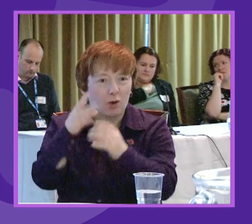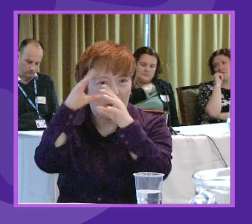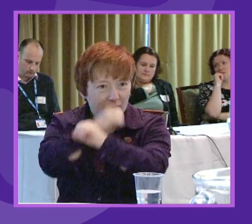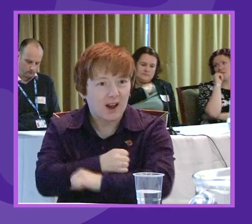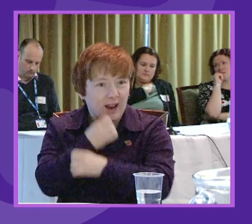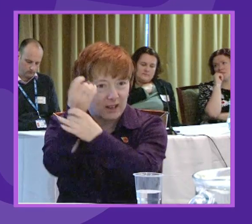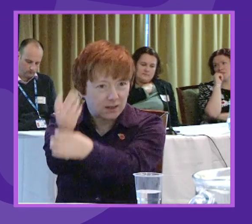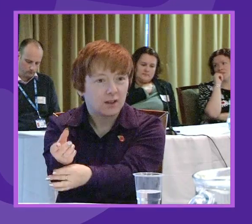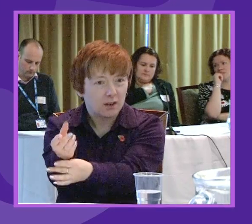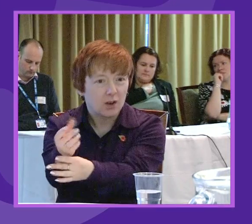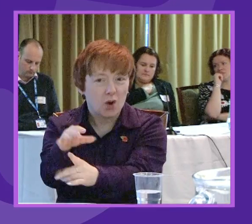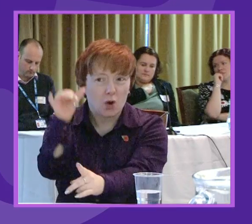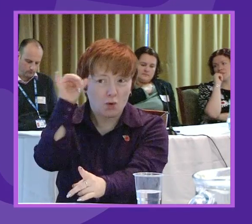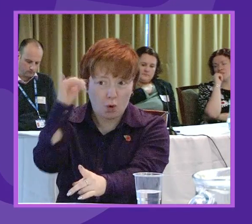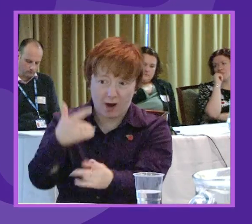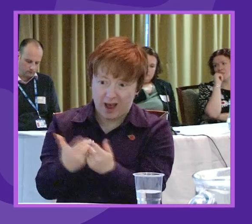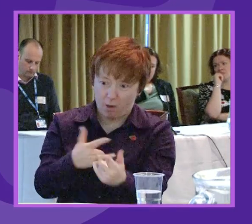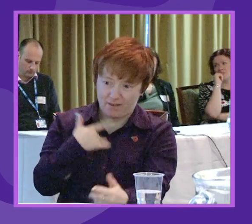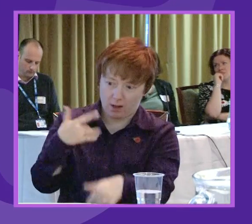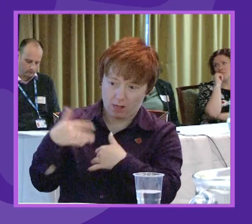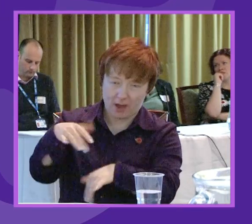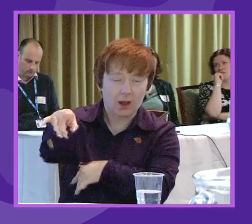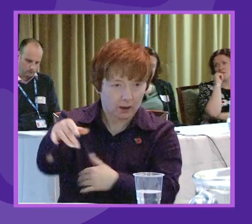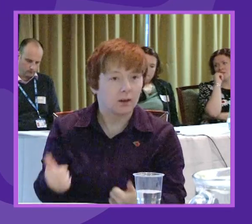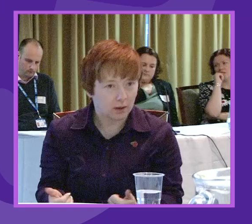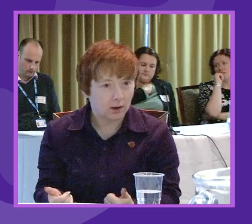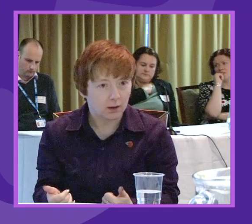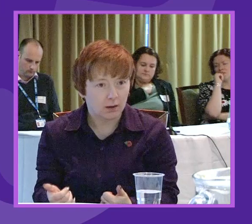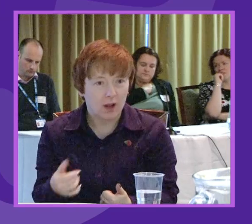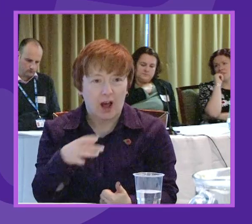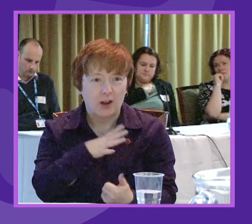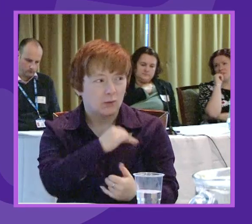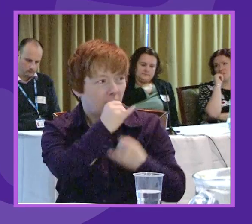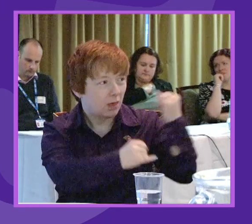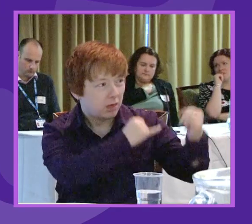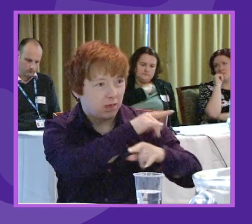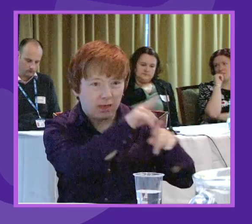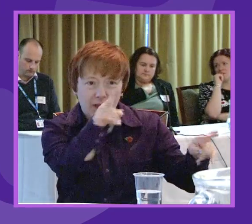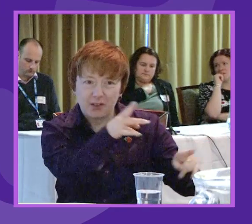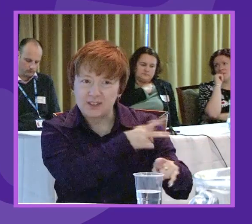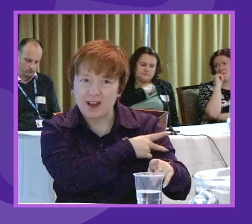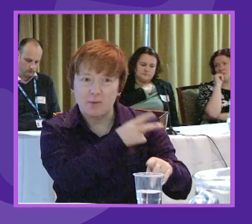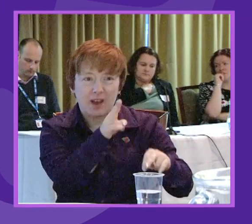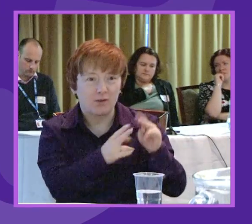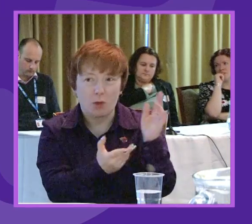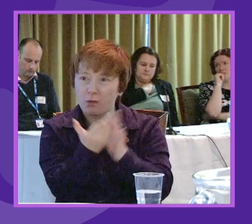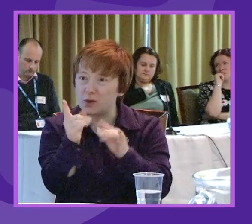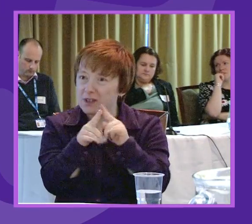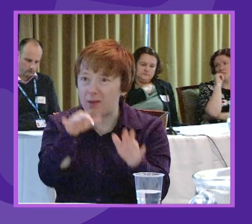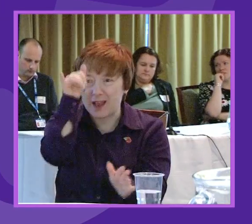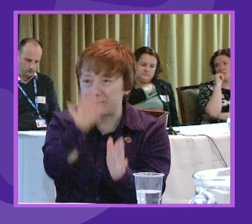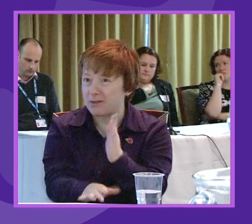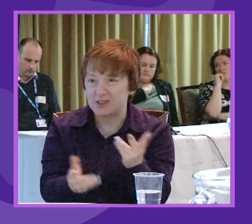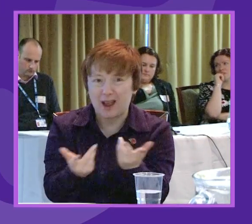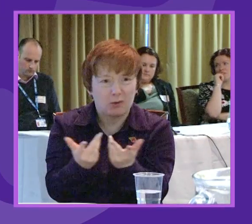could talk and confide in, who actually knew what the pain was like. No disrespect to the staff, but unless you